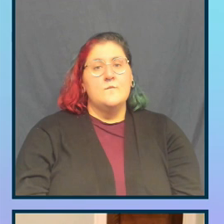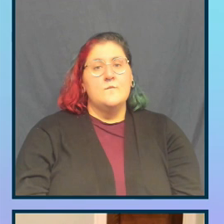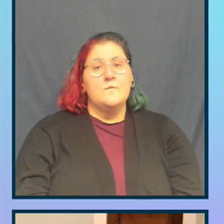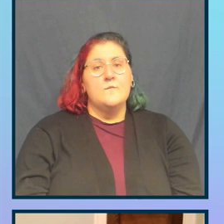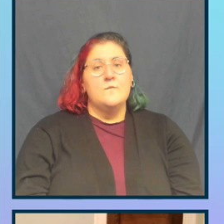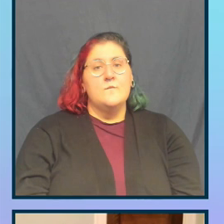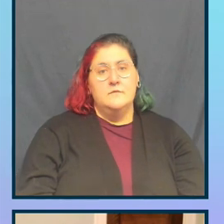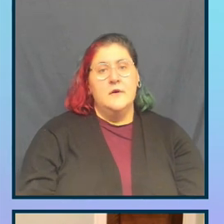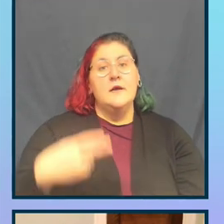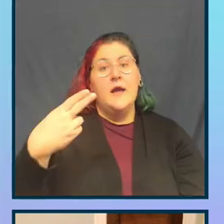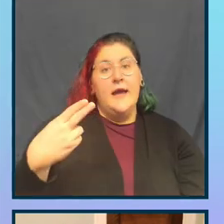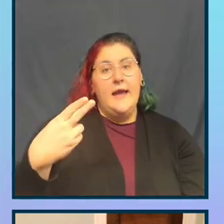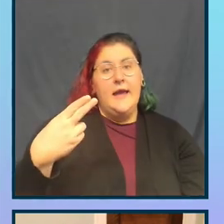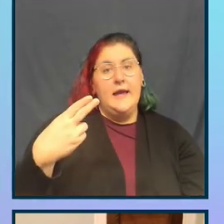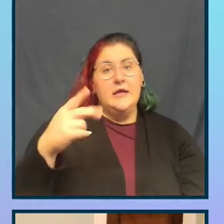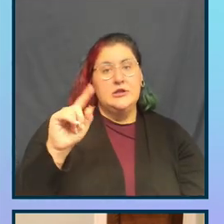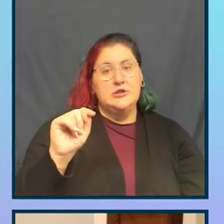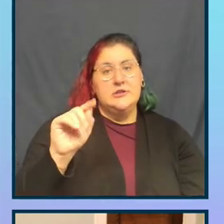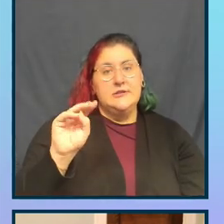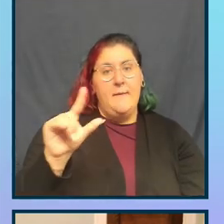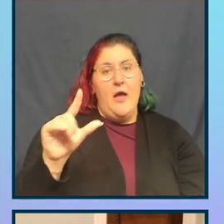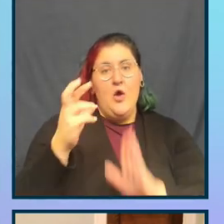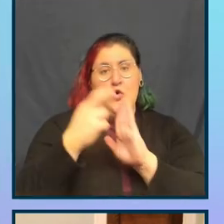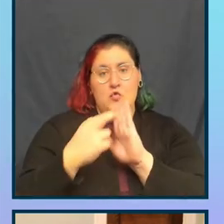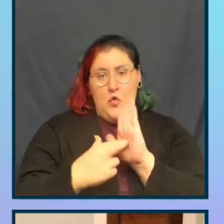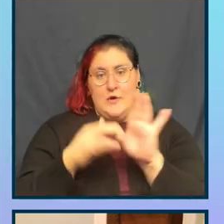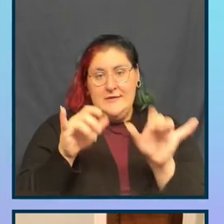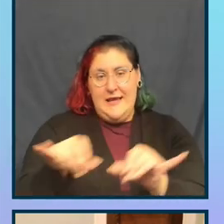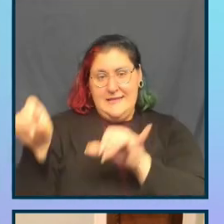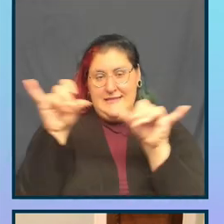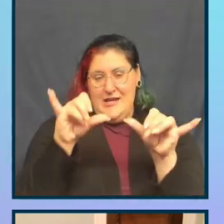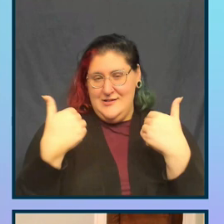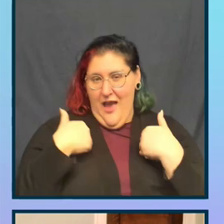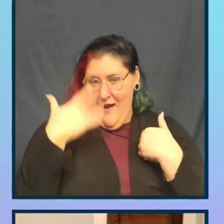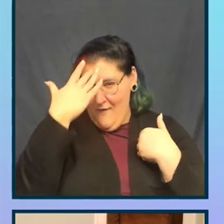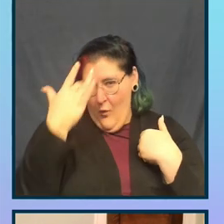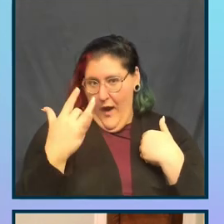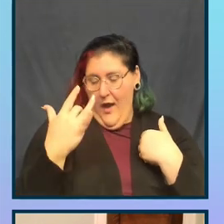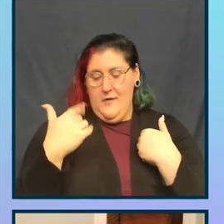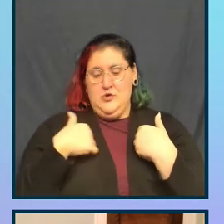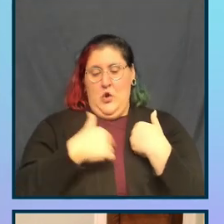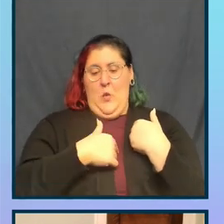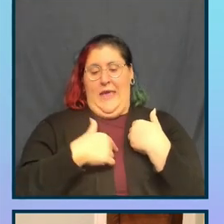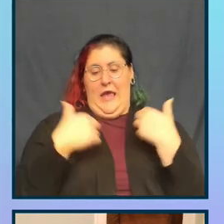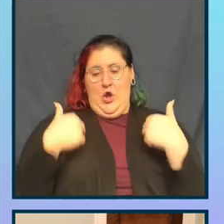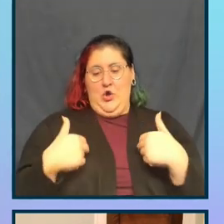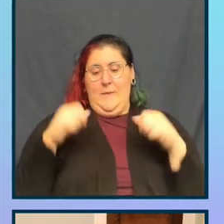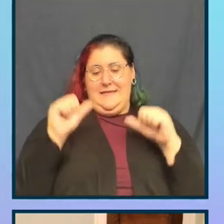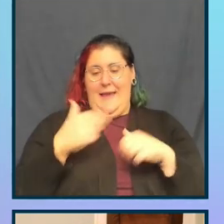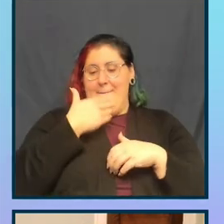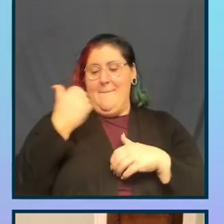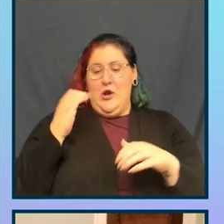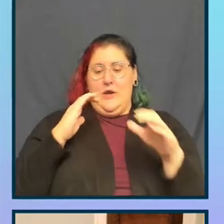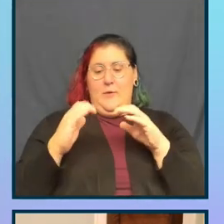HTML rules and standards exist so that humans can better communicate with computers and computers can better communicate with other